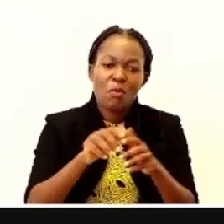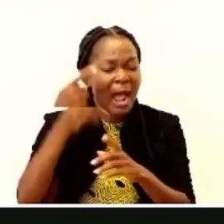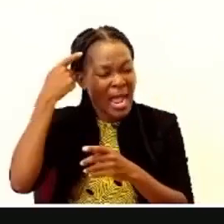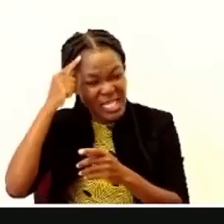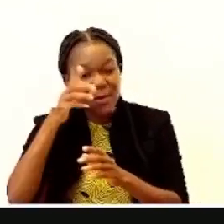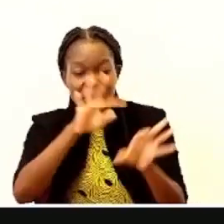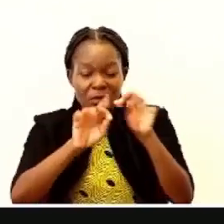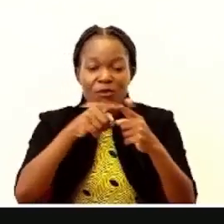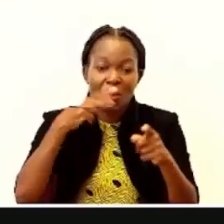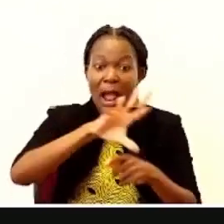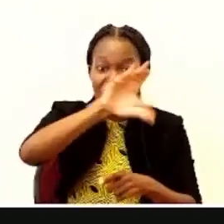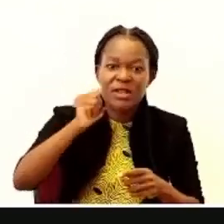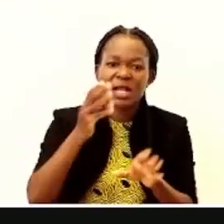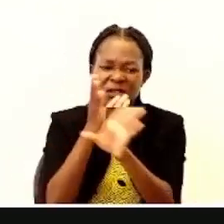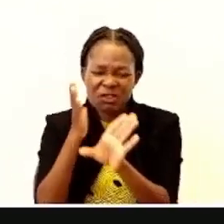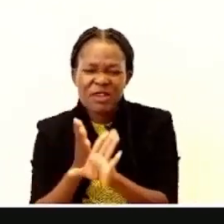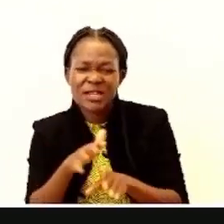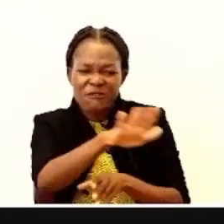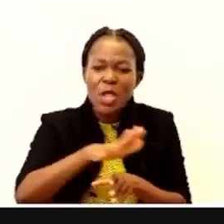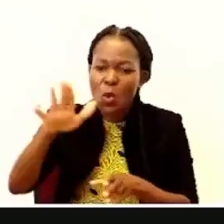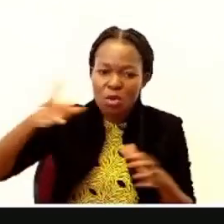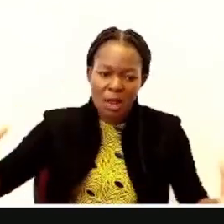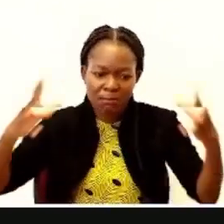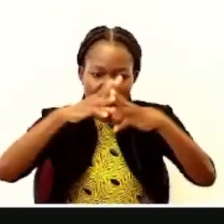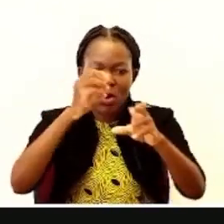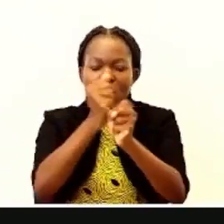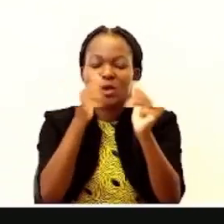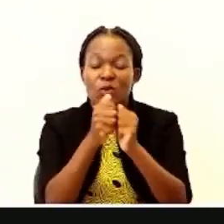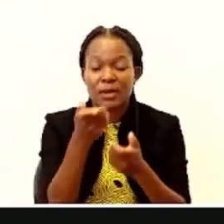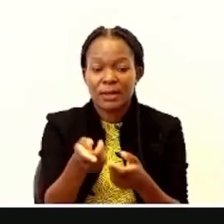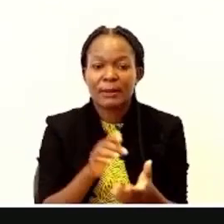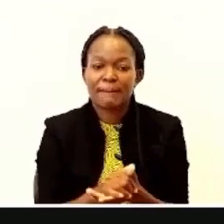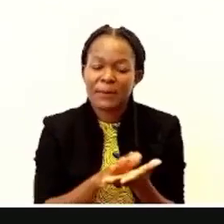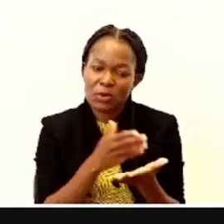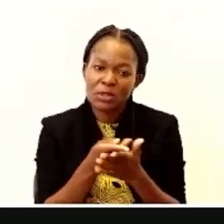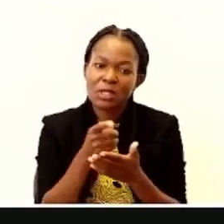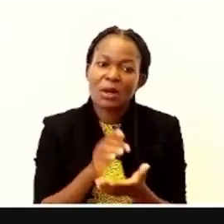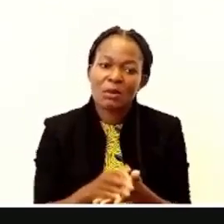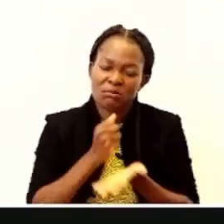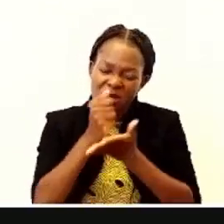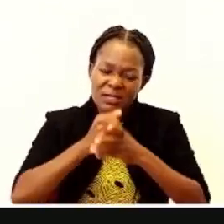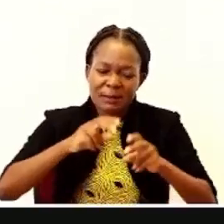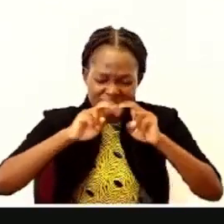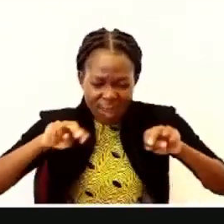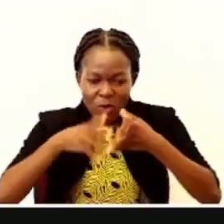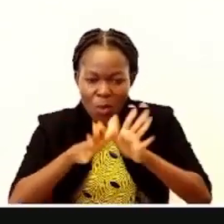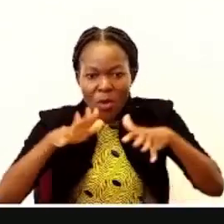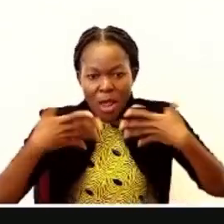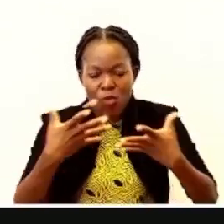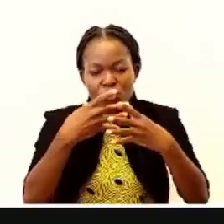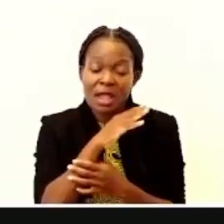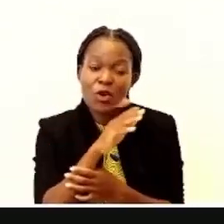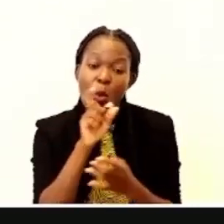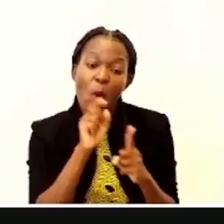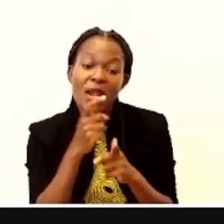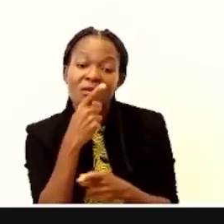from across the fields, the various fields, that can actually allow us to address these major